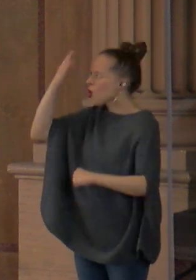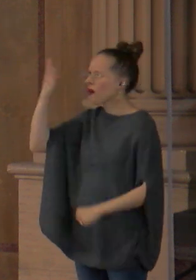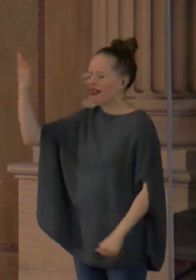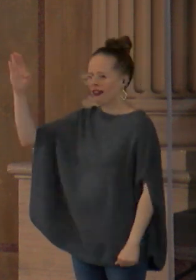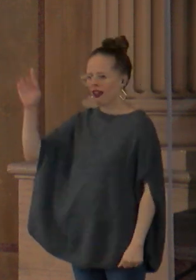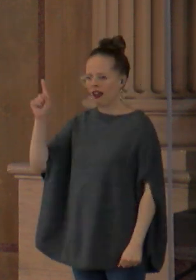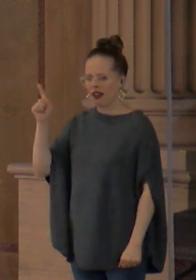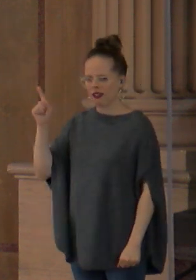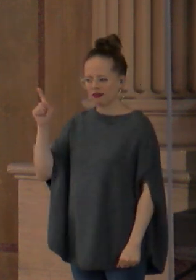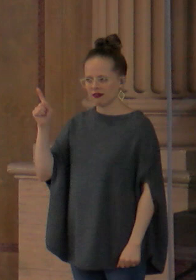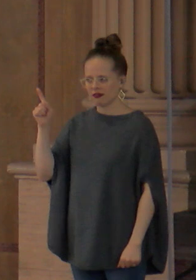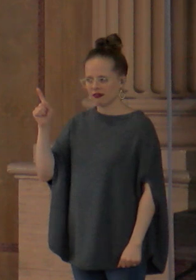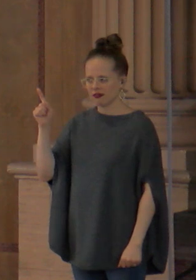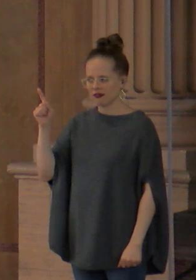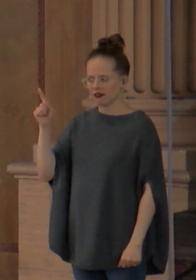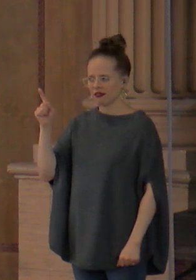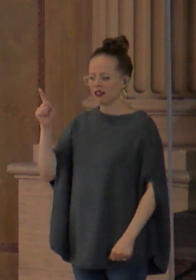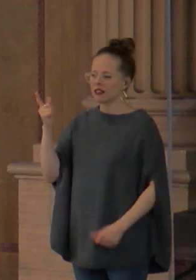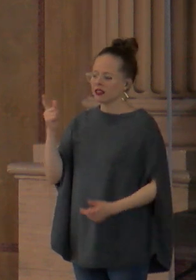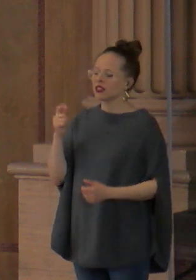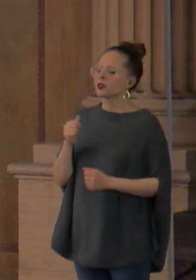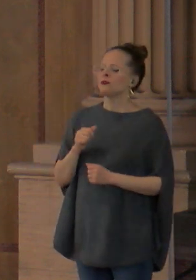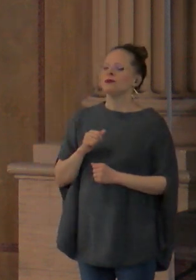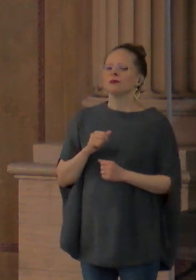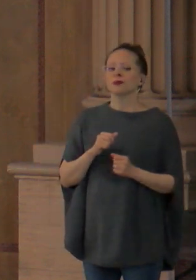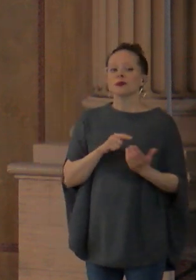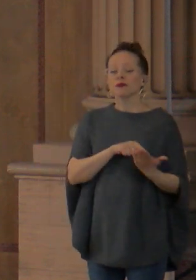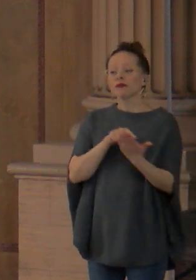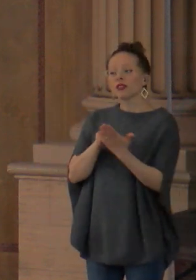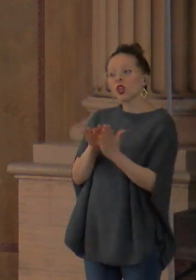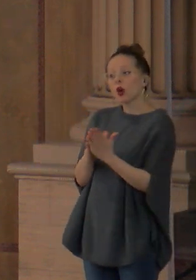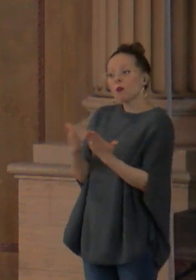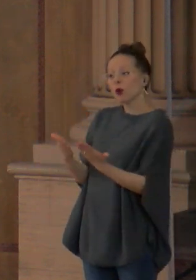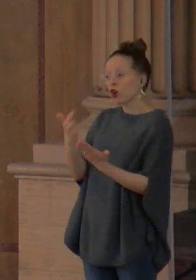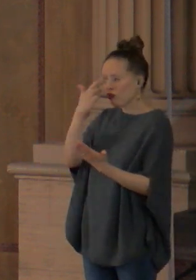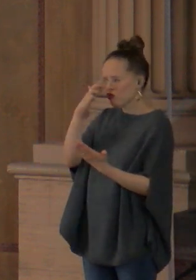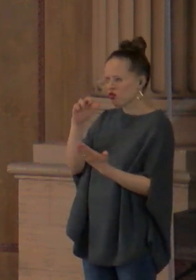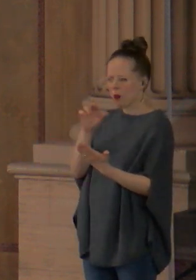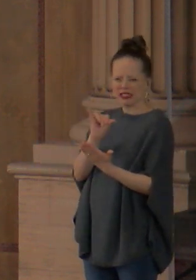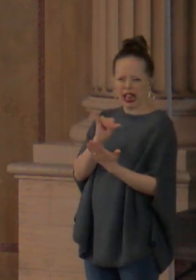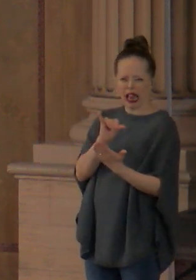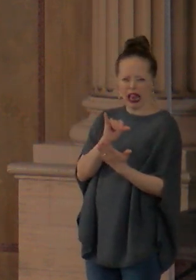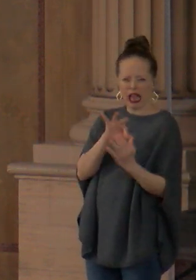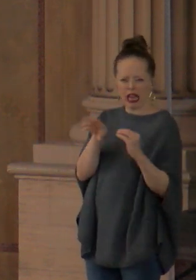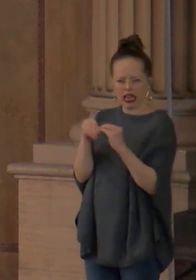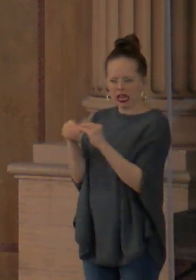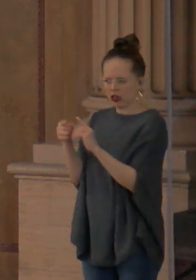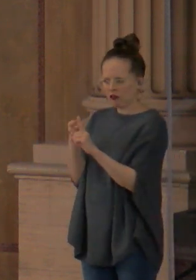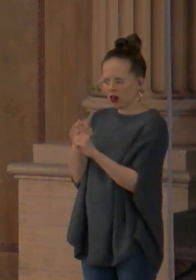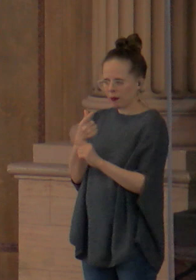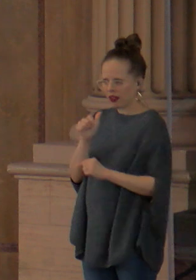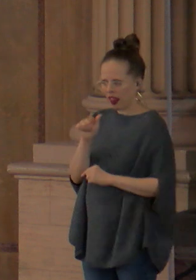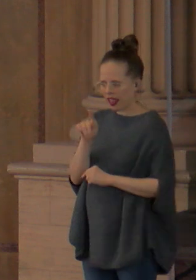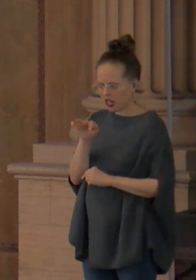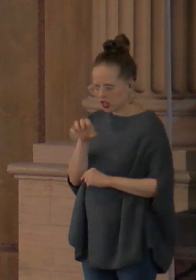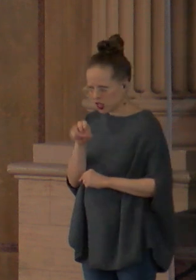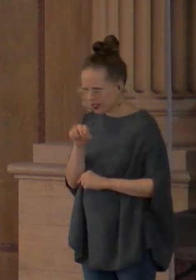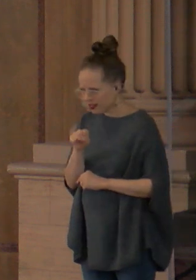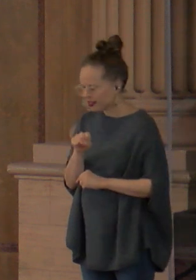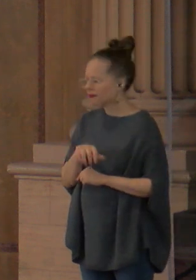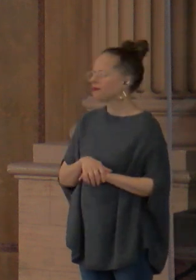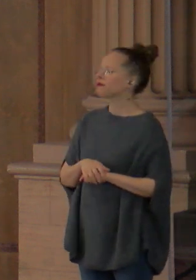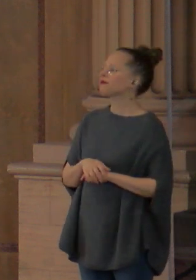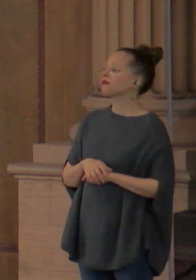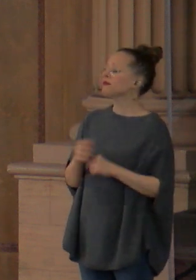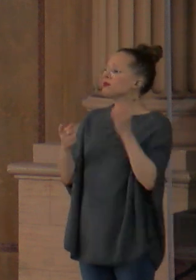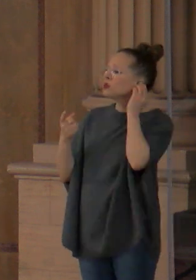And what's essentially an expanded version of Galatians in the book of Romans, Paul's talking about the people who think this way, his Jewish brothers who are coming to faith in Jesus,